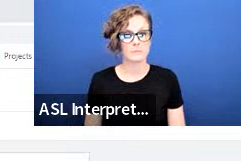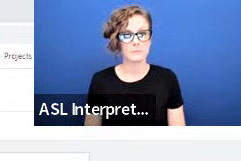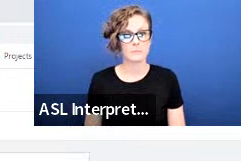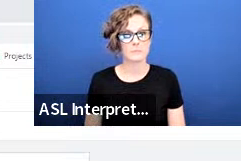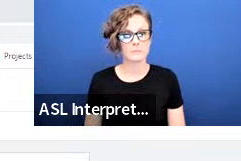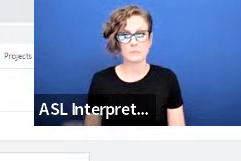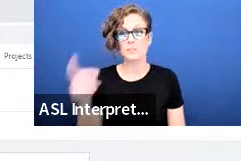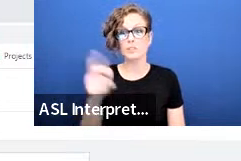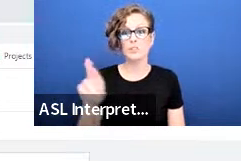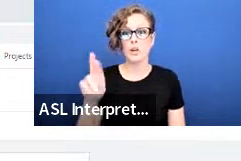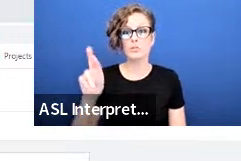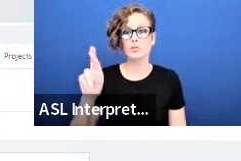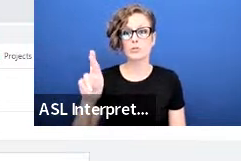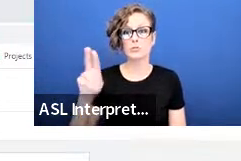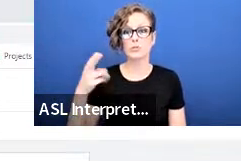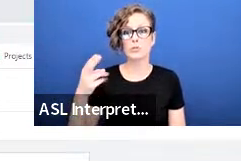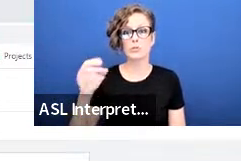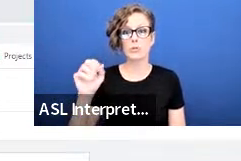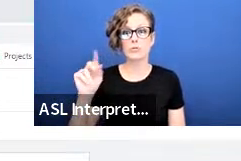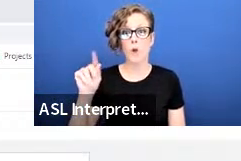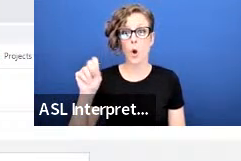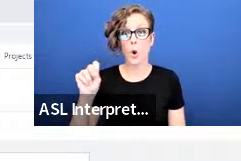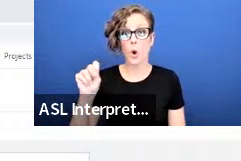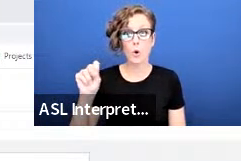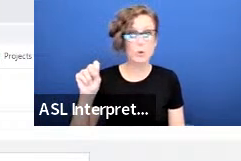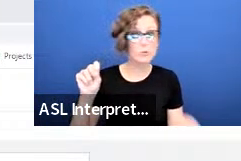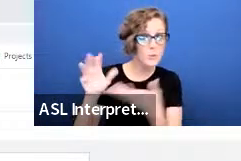Dr. Rhodes, you want to open us up?